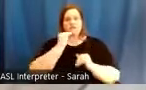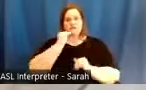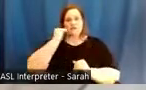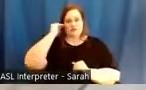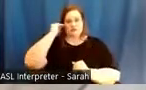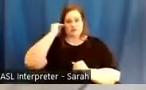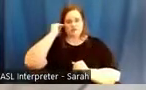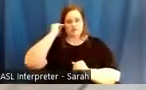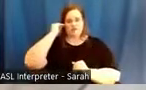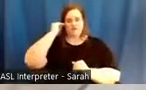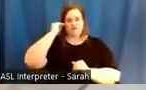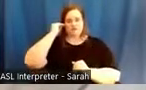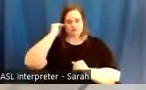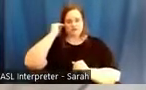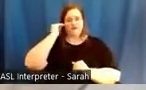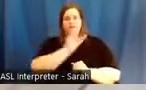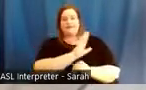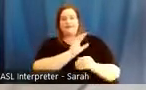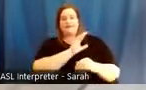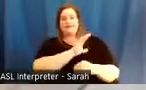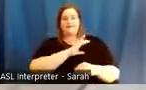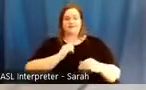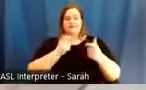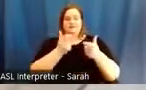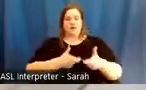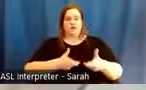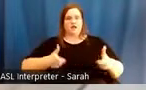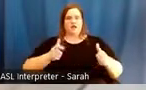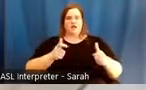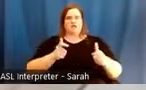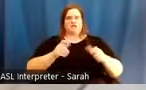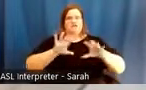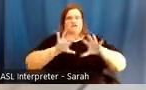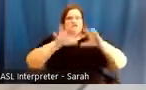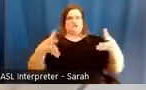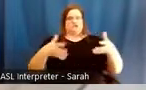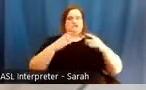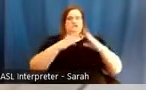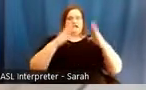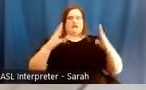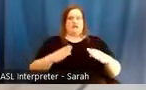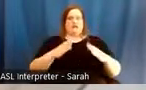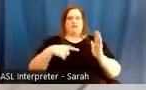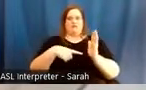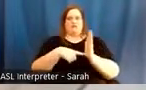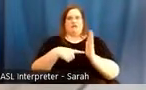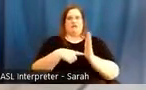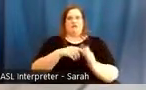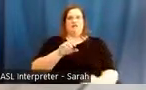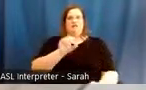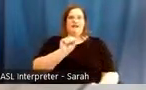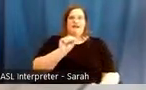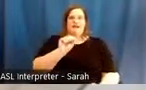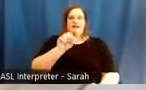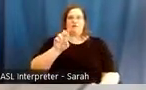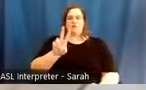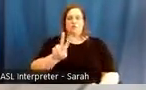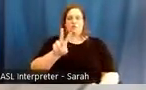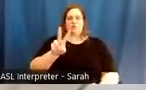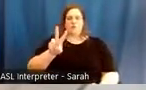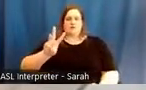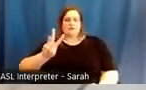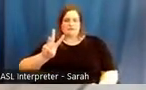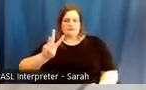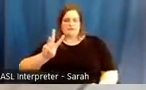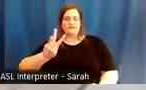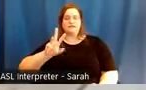His committee has also worked on the very large omnibus housing bill, also known as S-226. And this creates